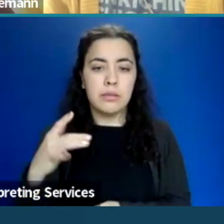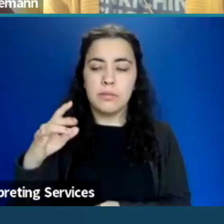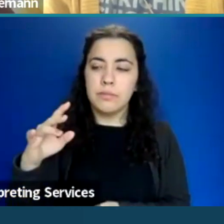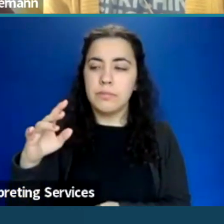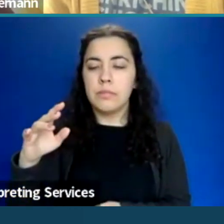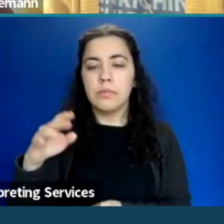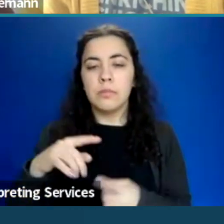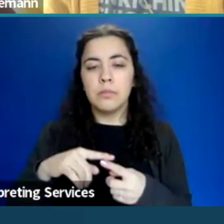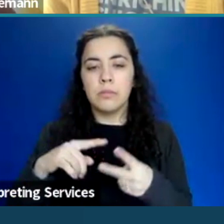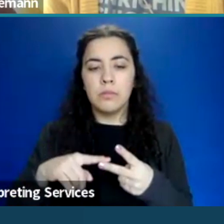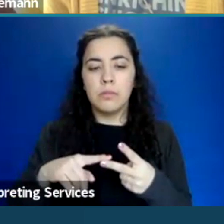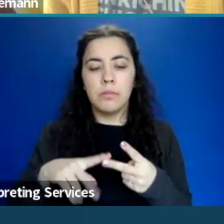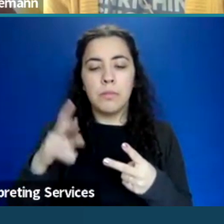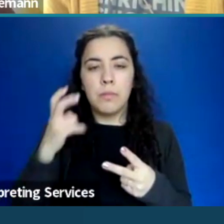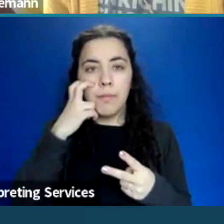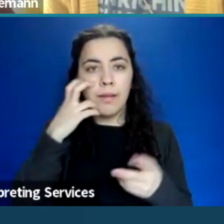Blind Service Chicago,